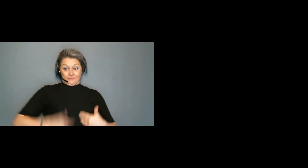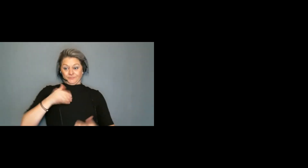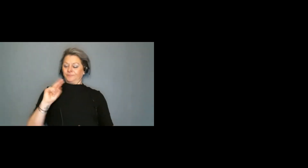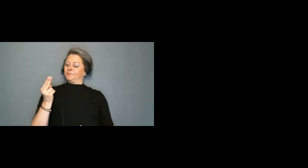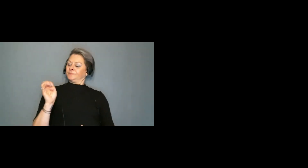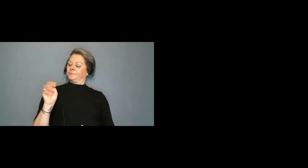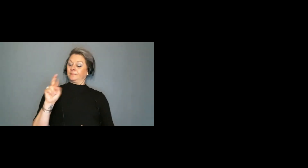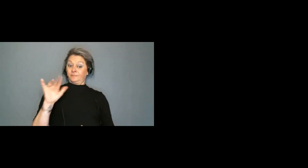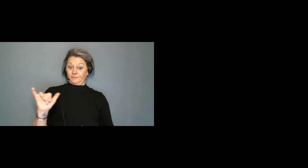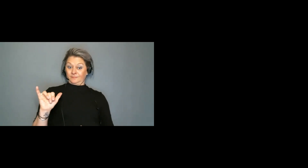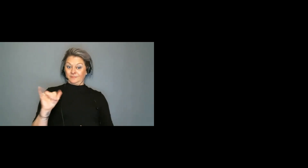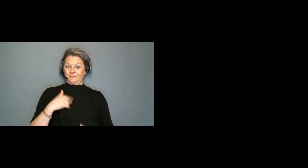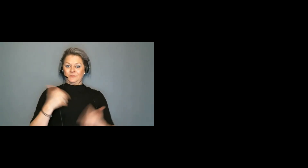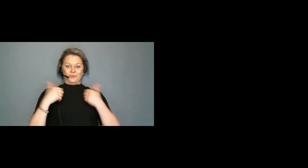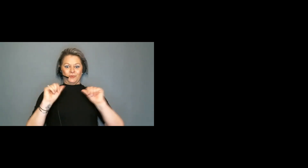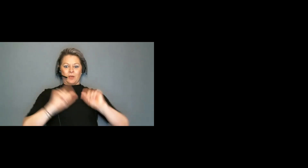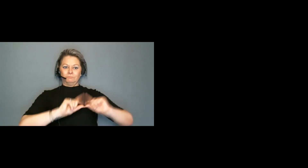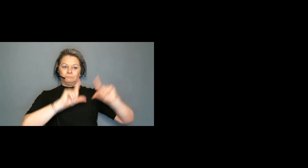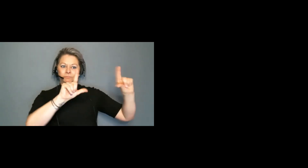screen. Okay, let's try.